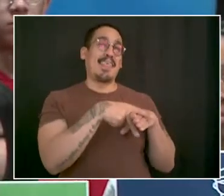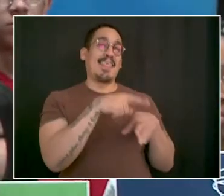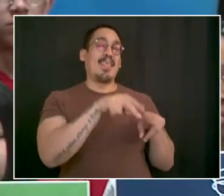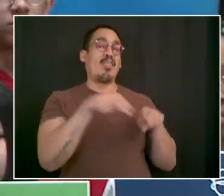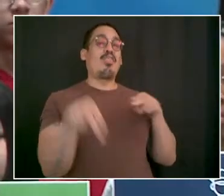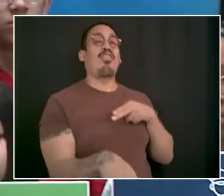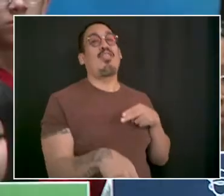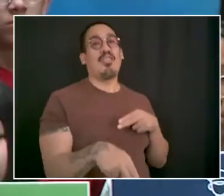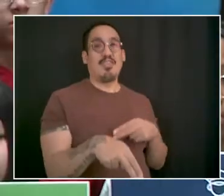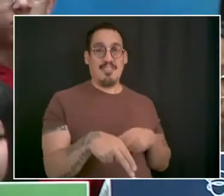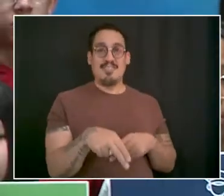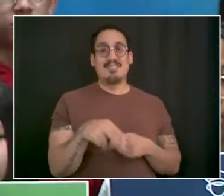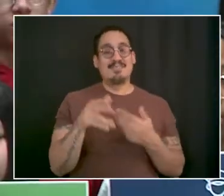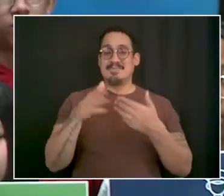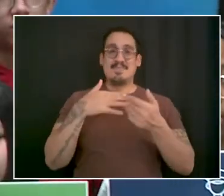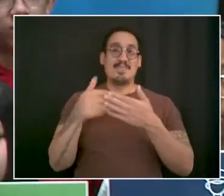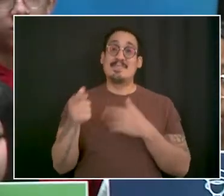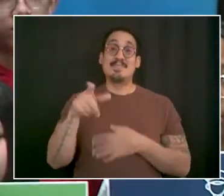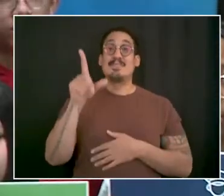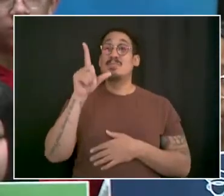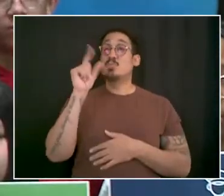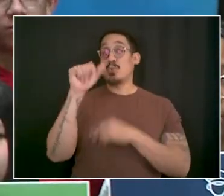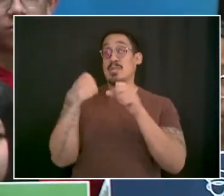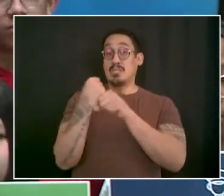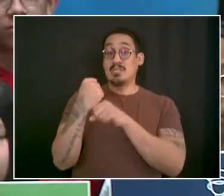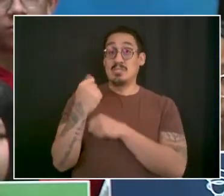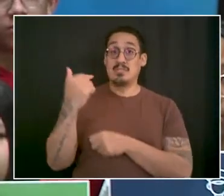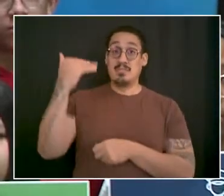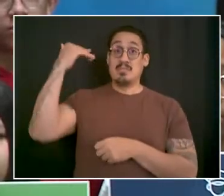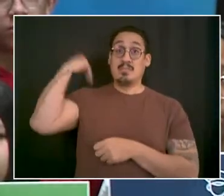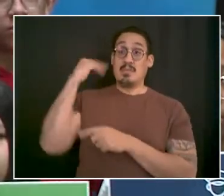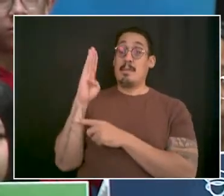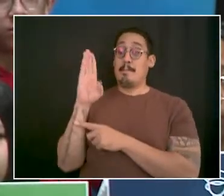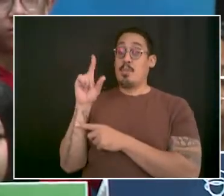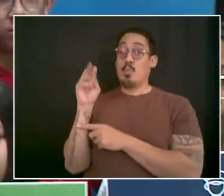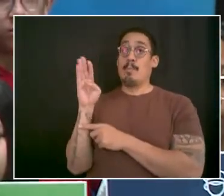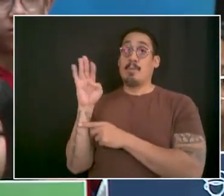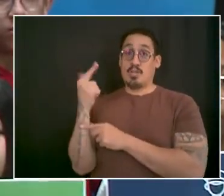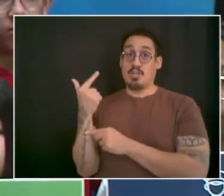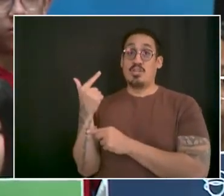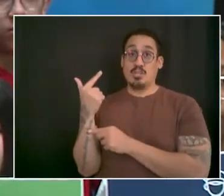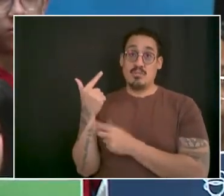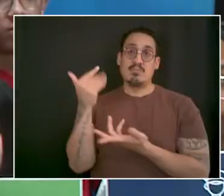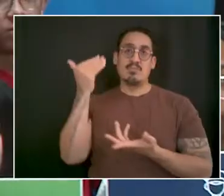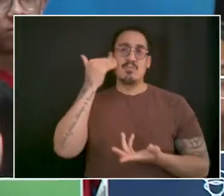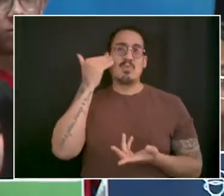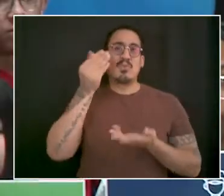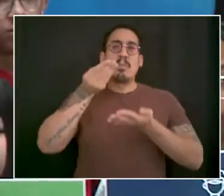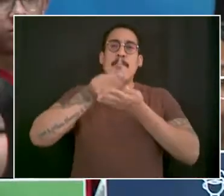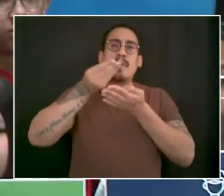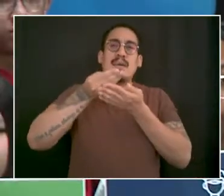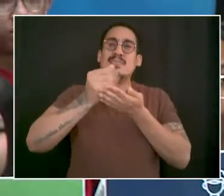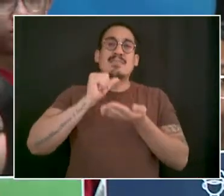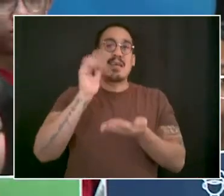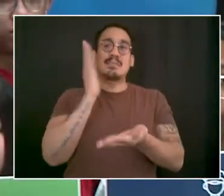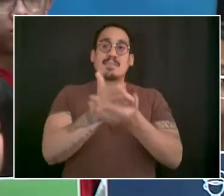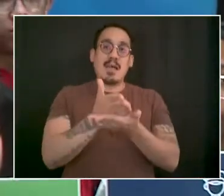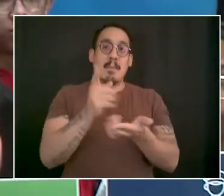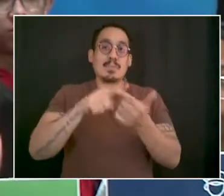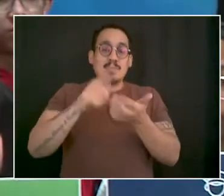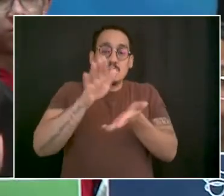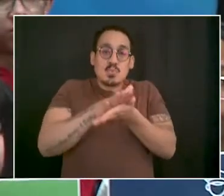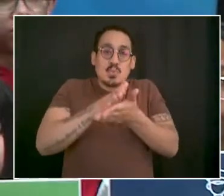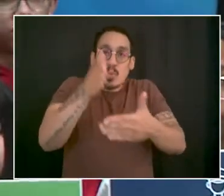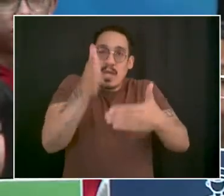Bloomberg created a revolutionary program because he knew that learning doesn't stop when the school day ends. But since so many families